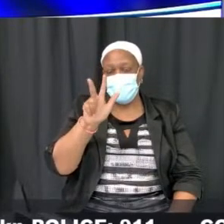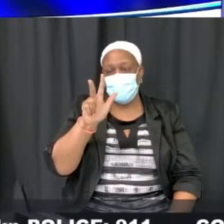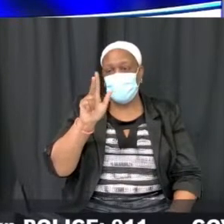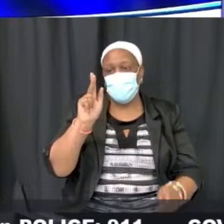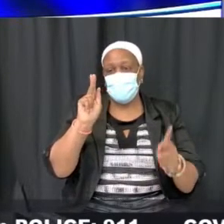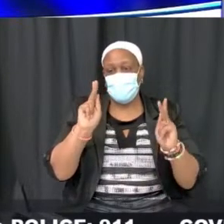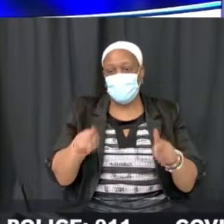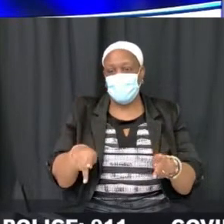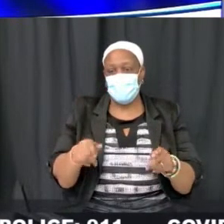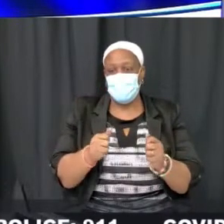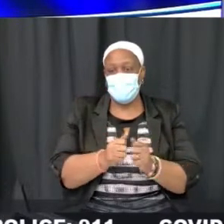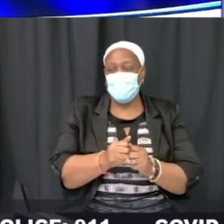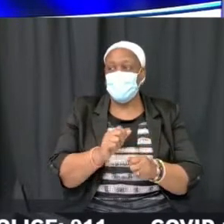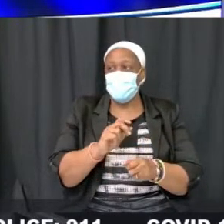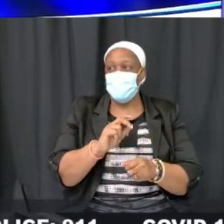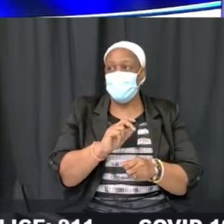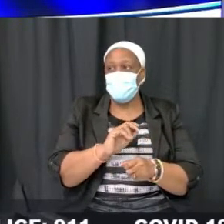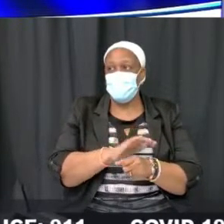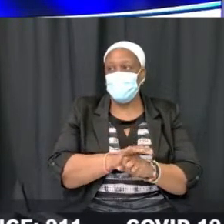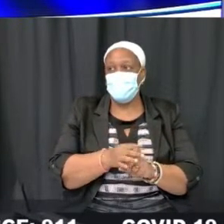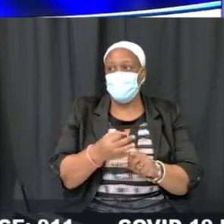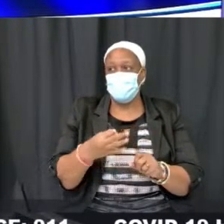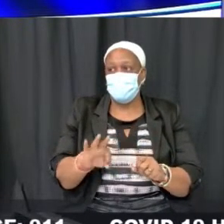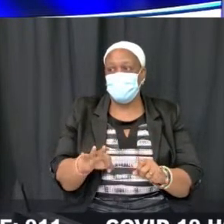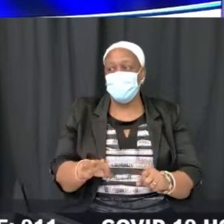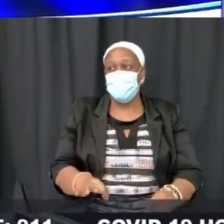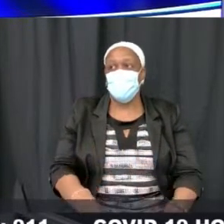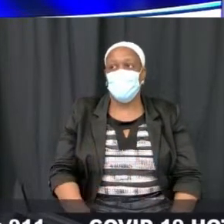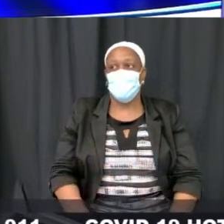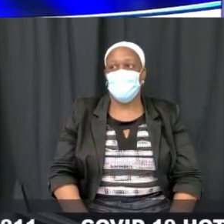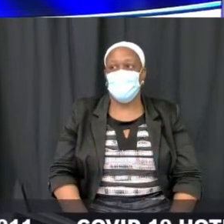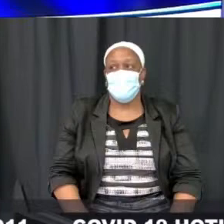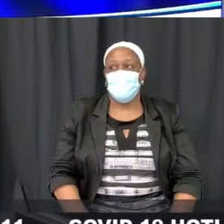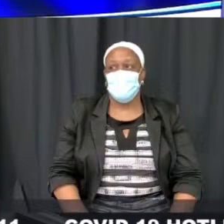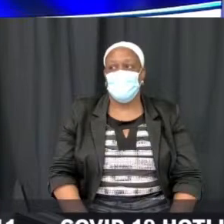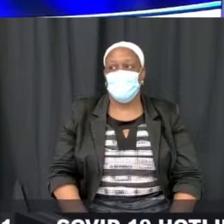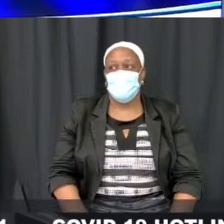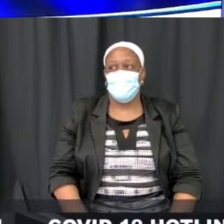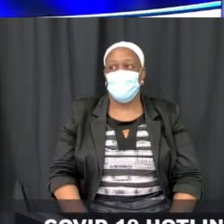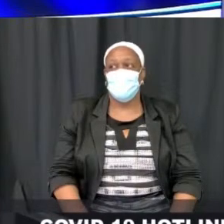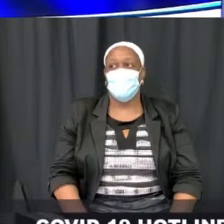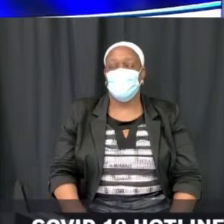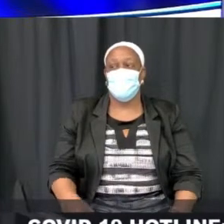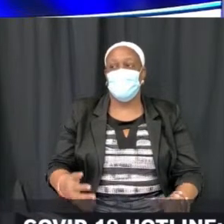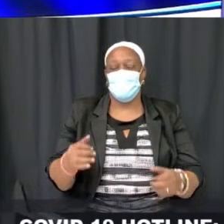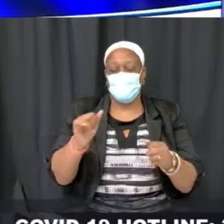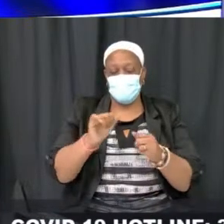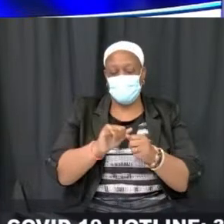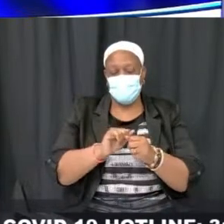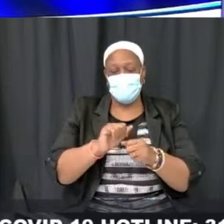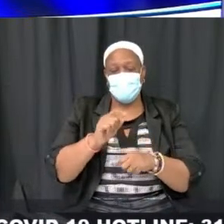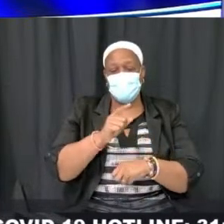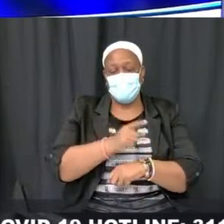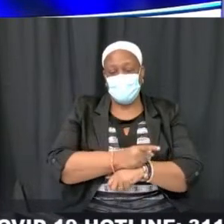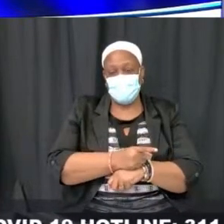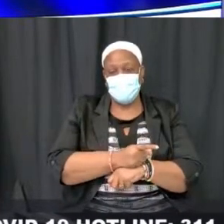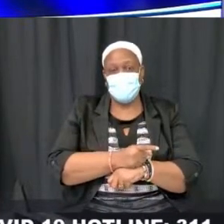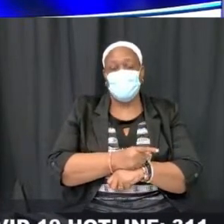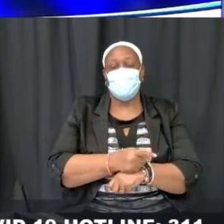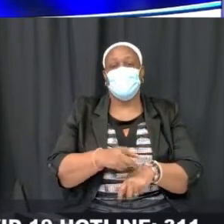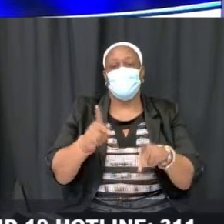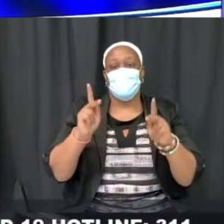cases to our tally. So each day, the contact tracing team would interact with these